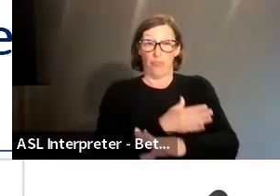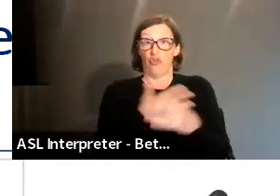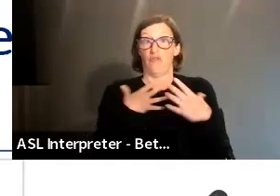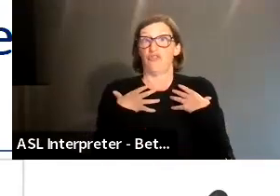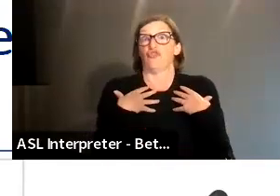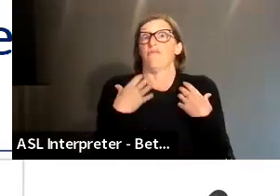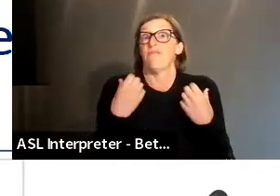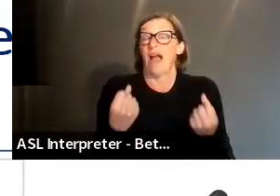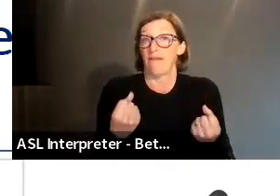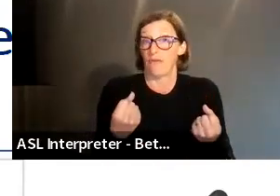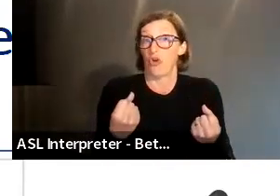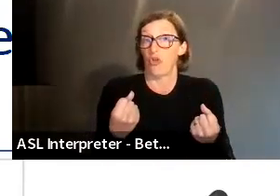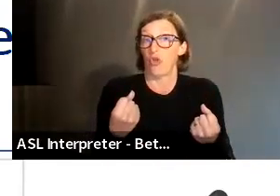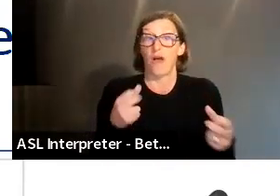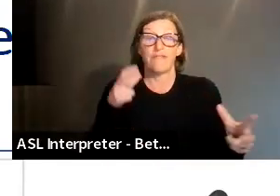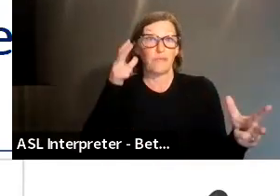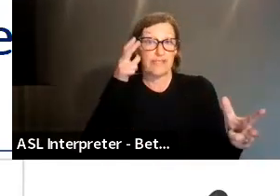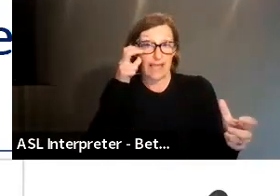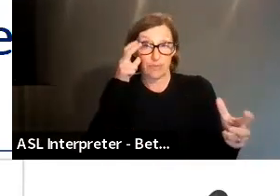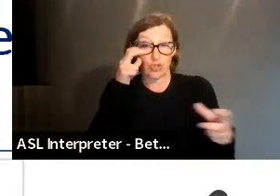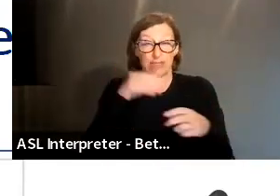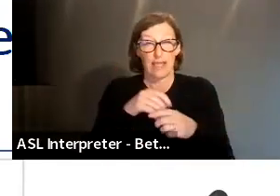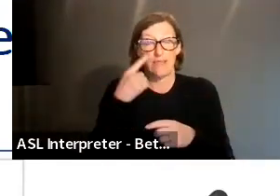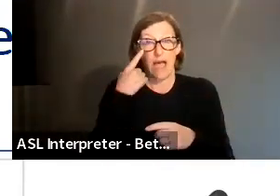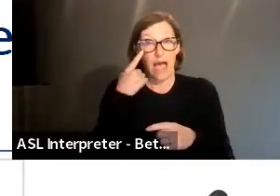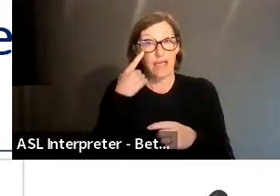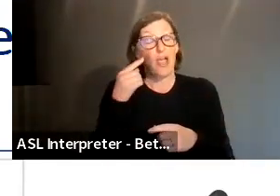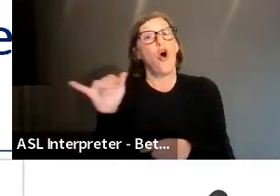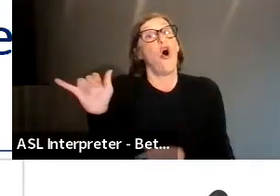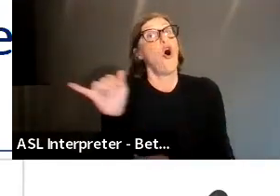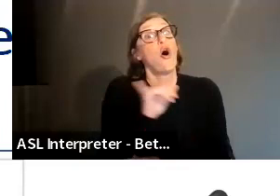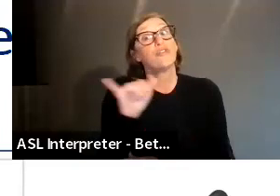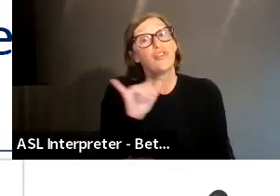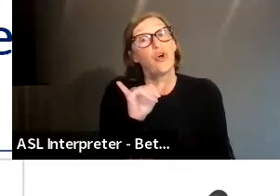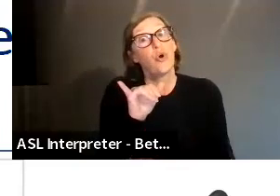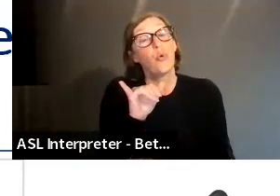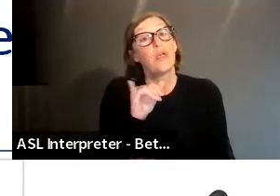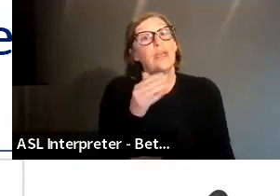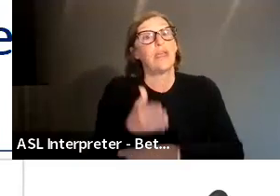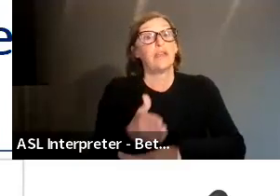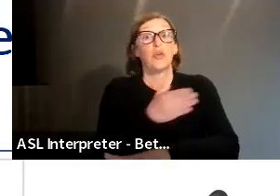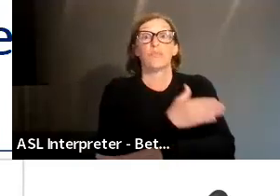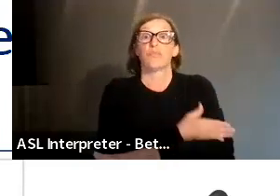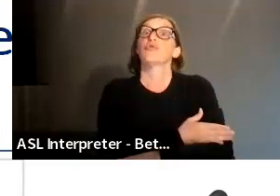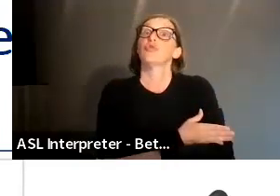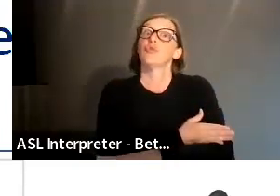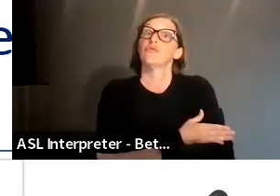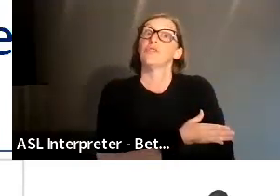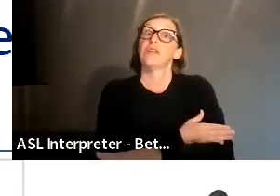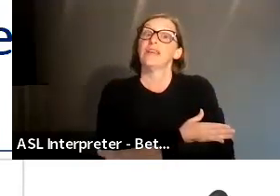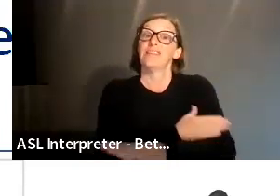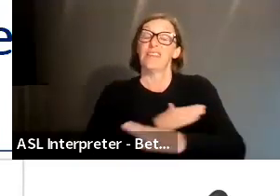the photoreceptors. But moreover, it also improved the immune